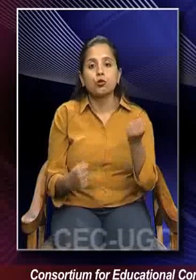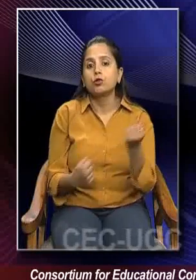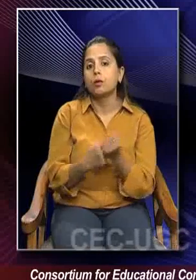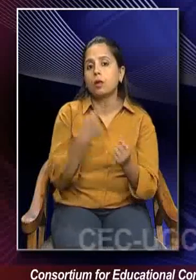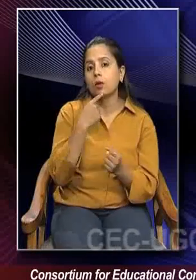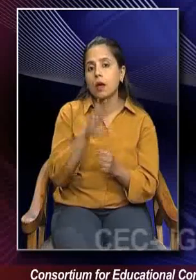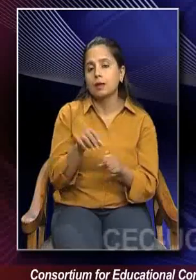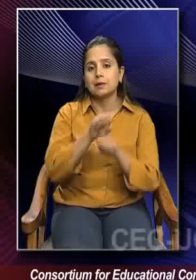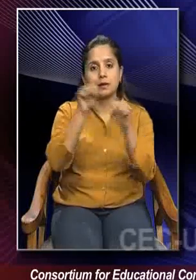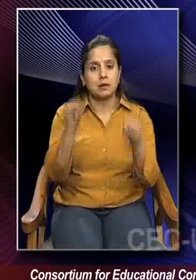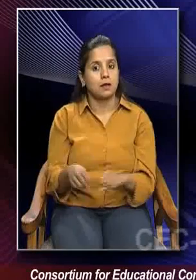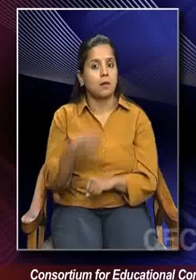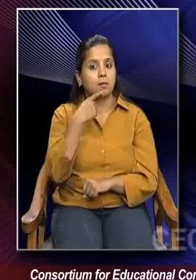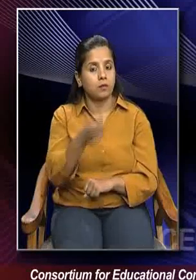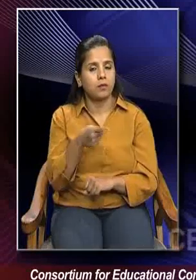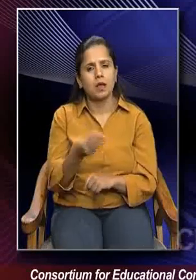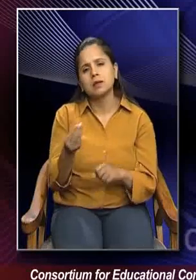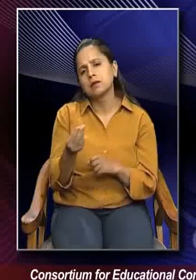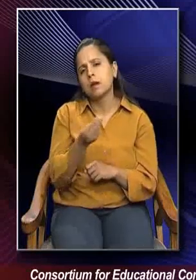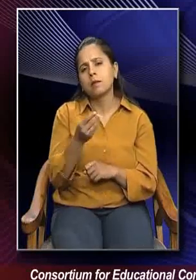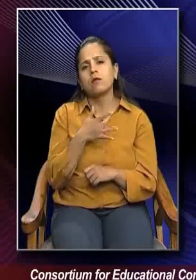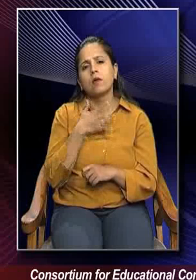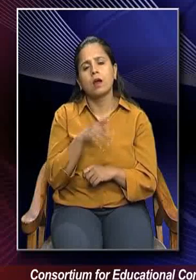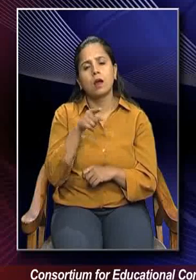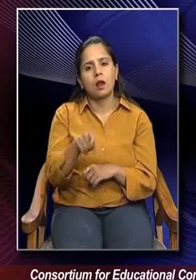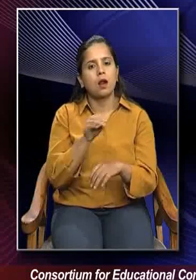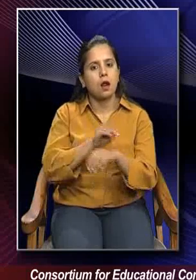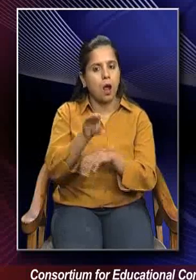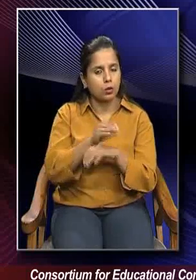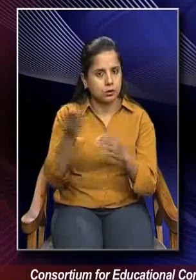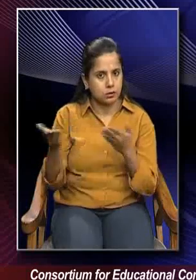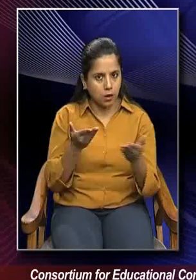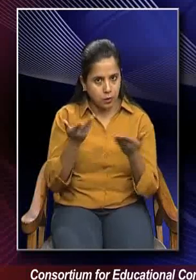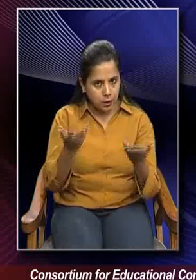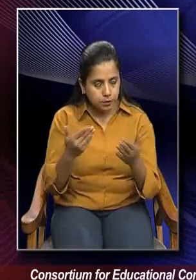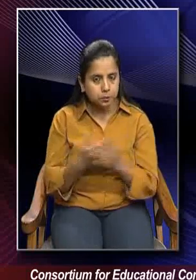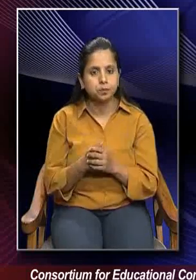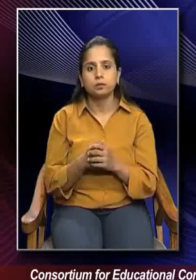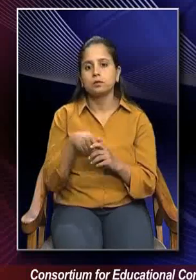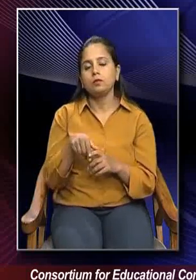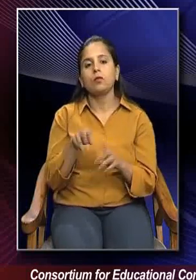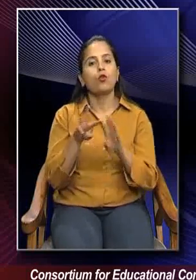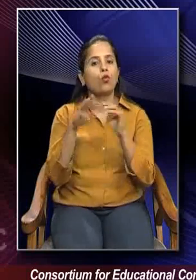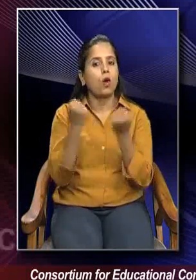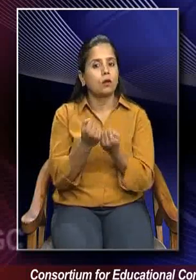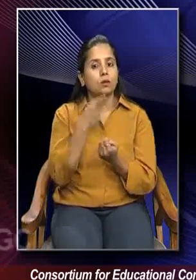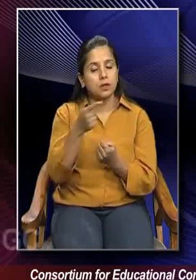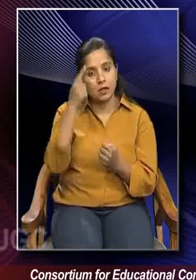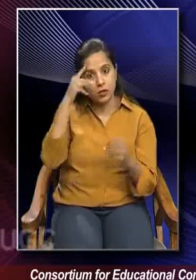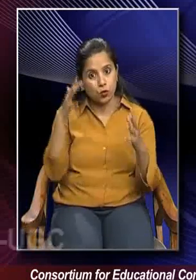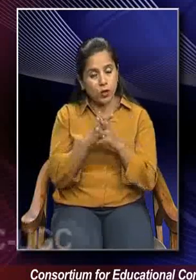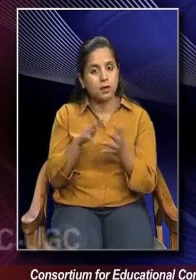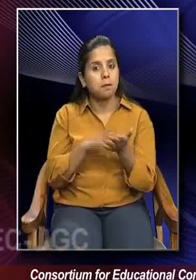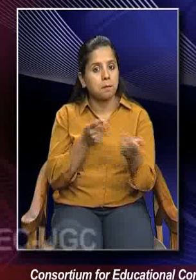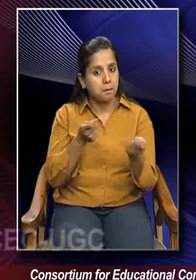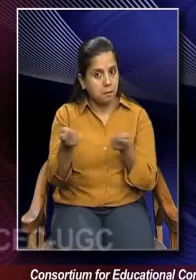these systems such as counseling services, workshop on stress